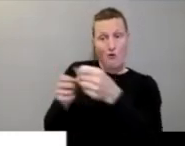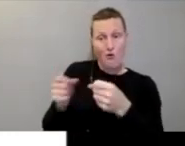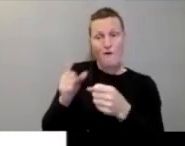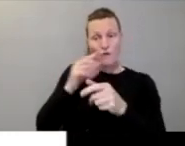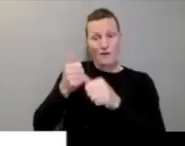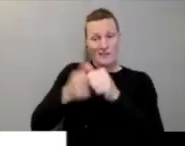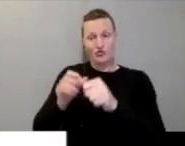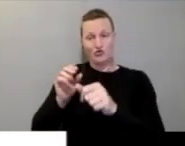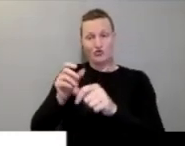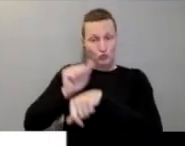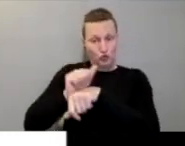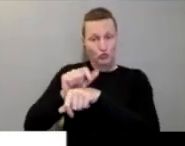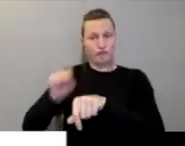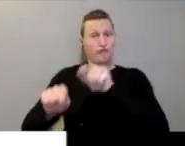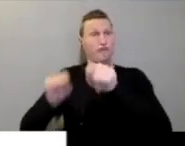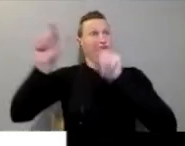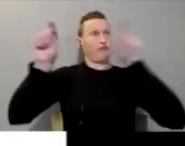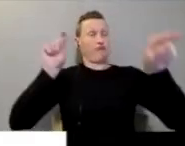curatorial